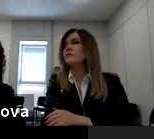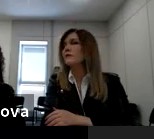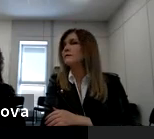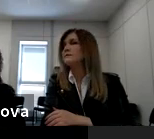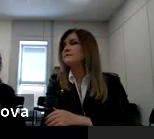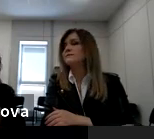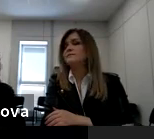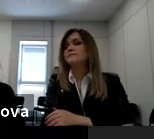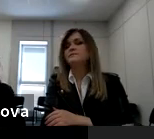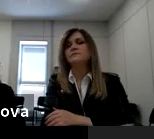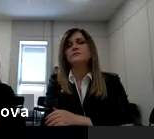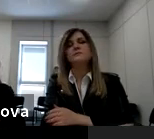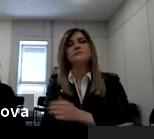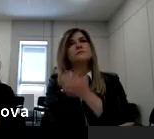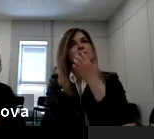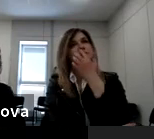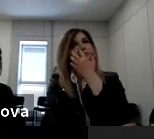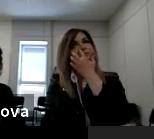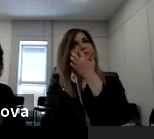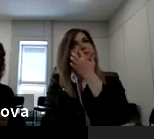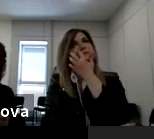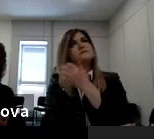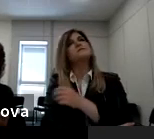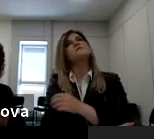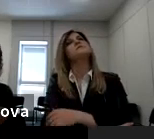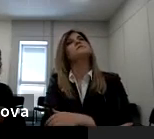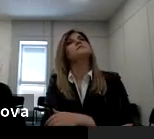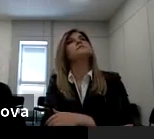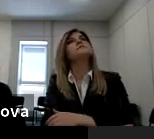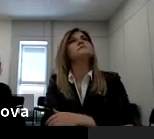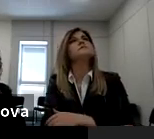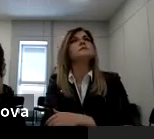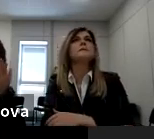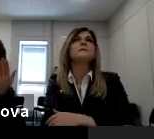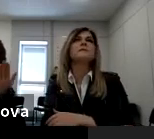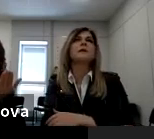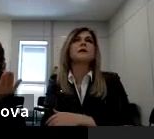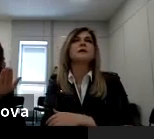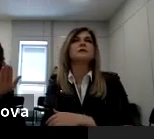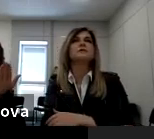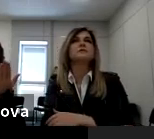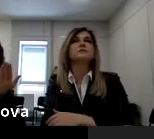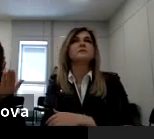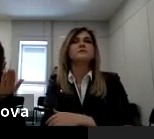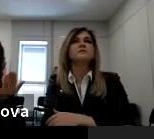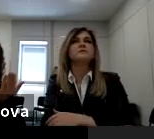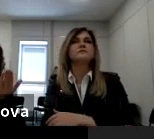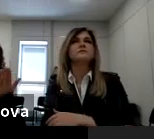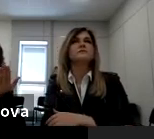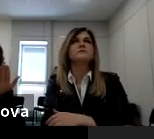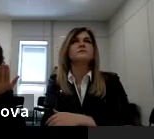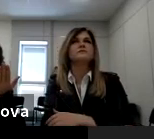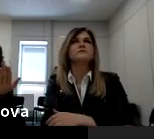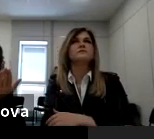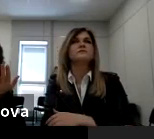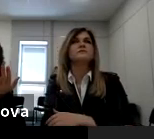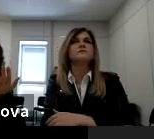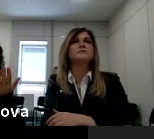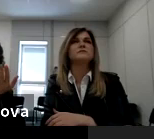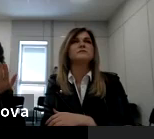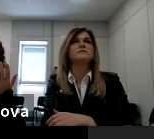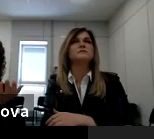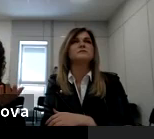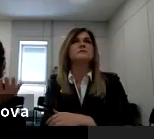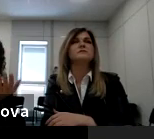vertical. It can be vertical flexible and horizontal flexible. And in this example, it's